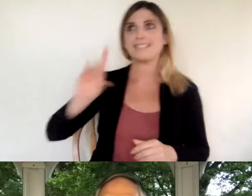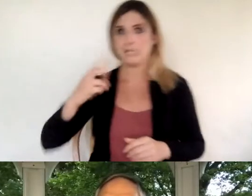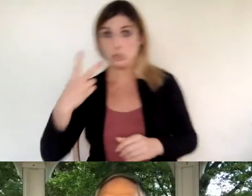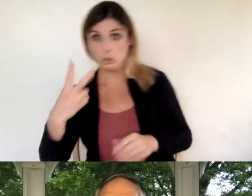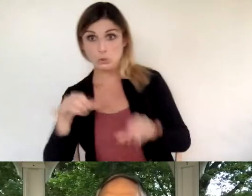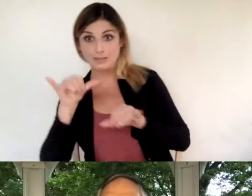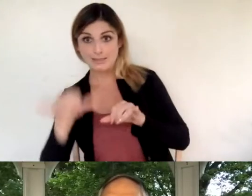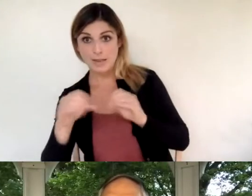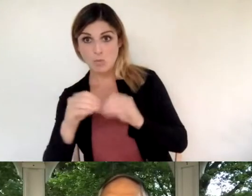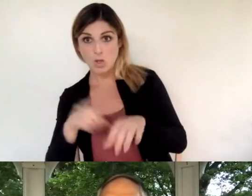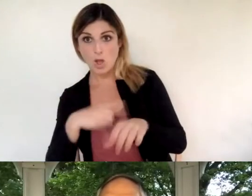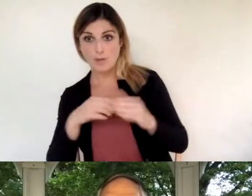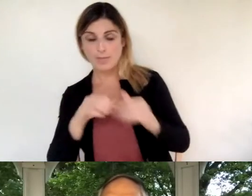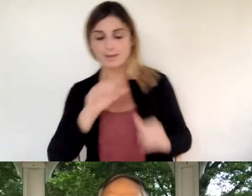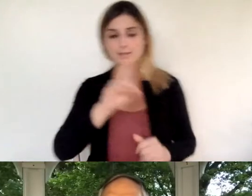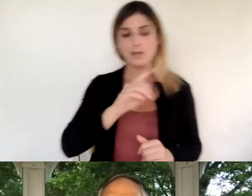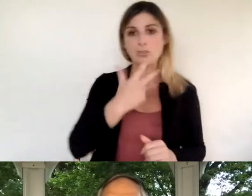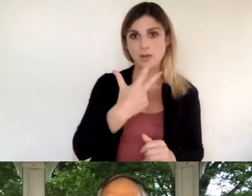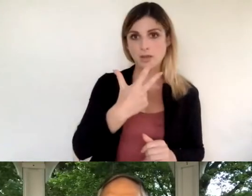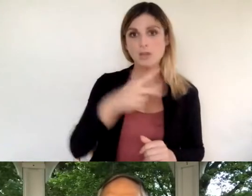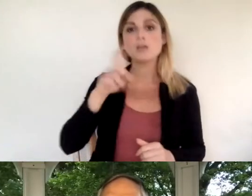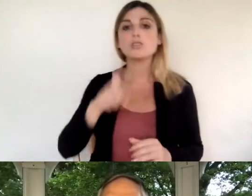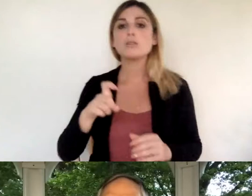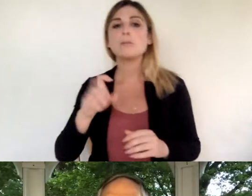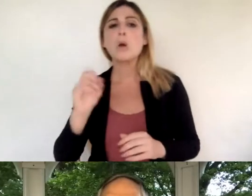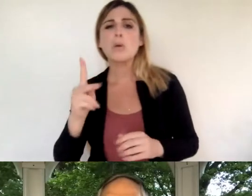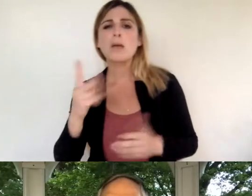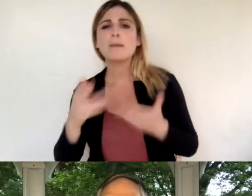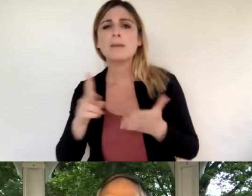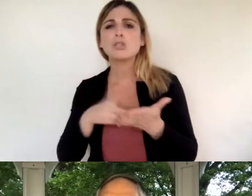it should be okay. I don't know. I probably feel more comfortable about twice a week,